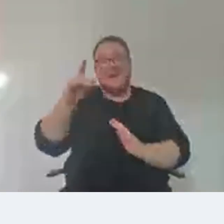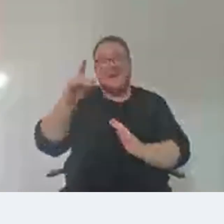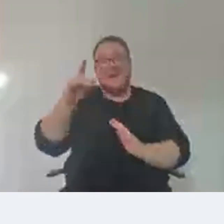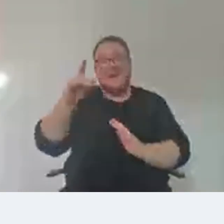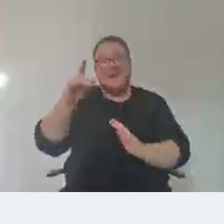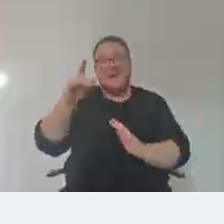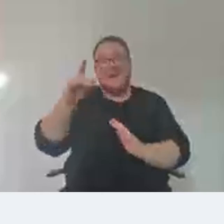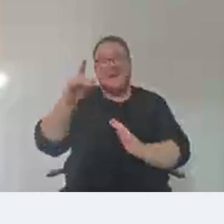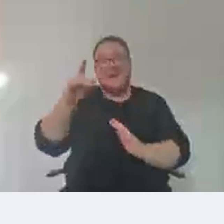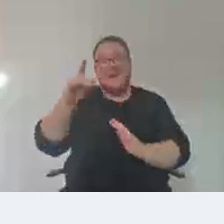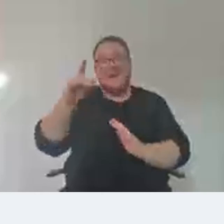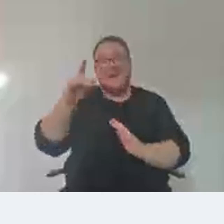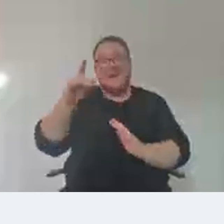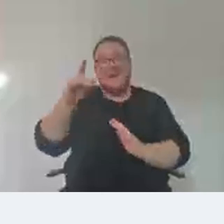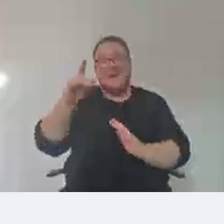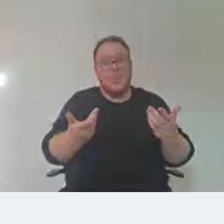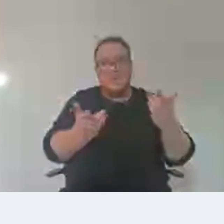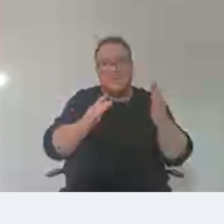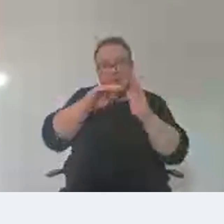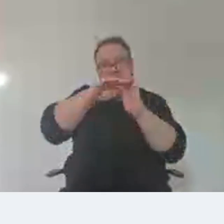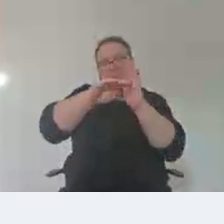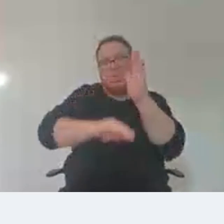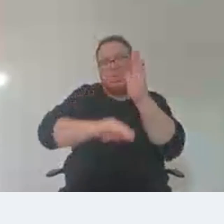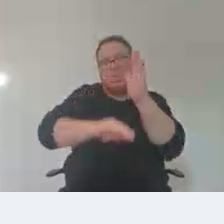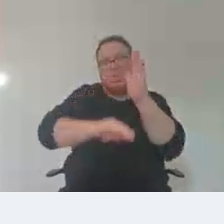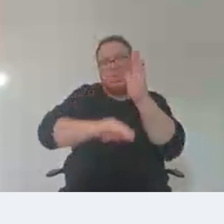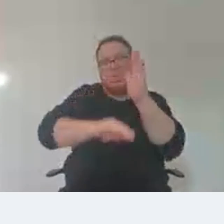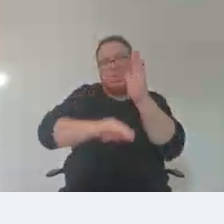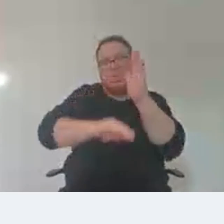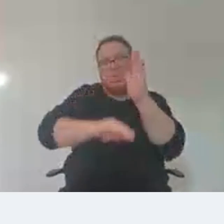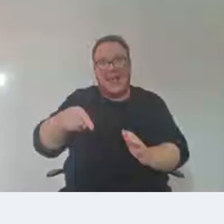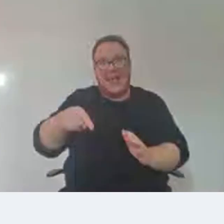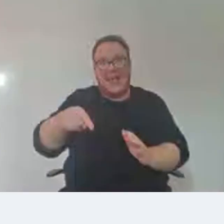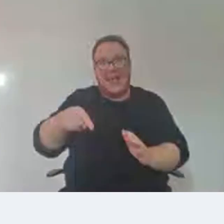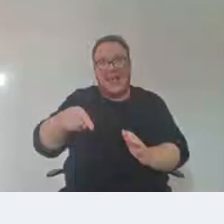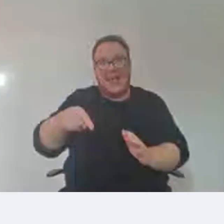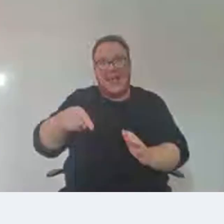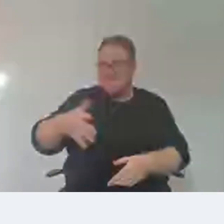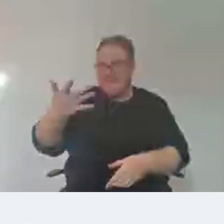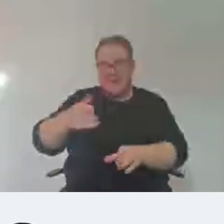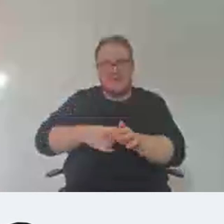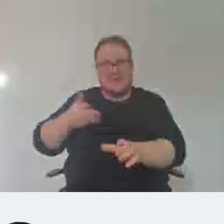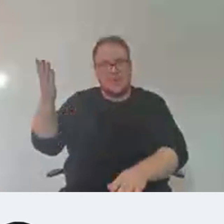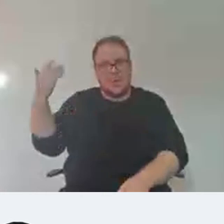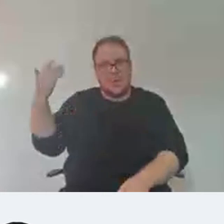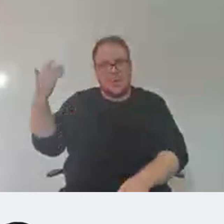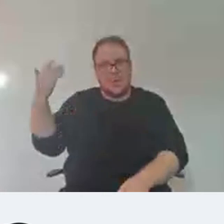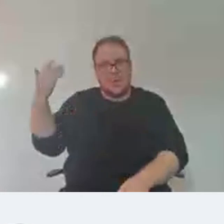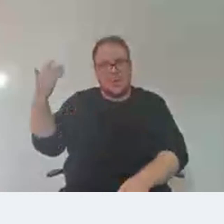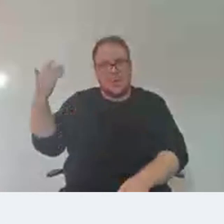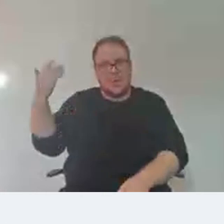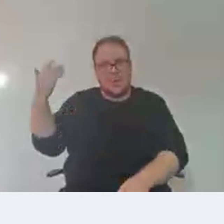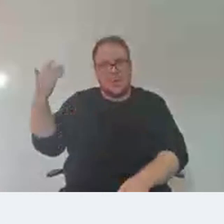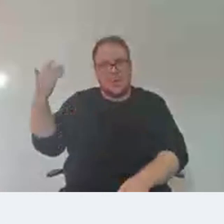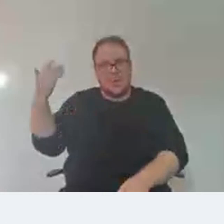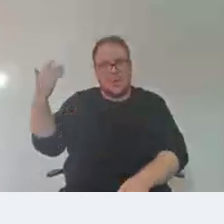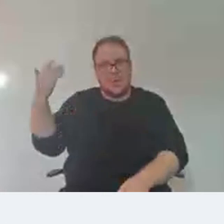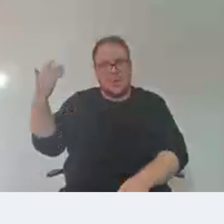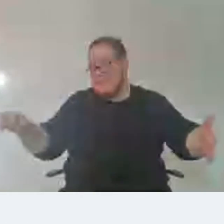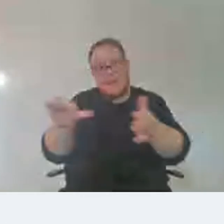nationally 1,300 fewer than we were 5 years ago. So it is a very real problem. I think in terms of